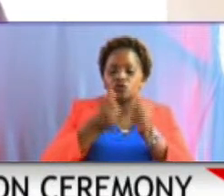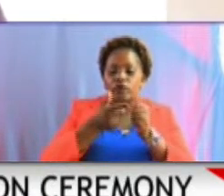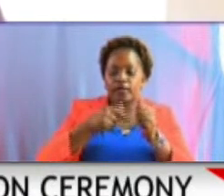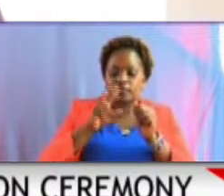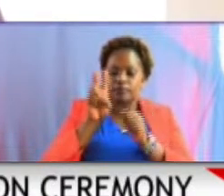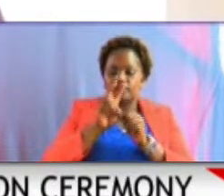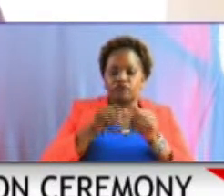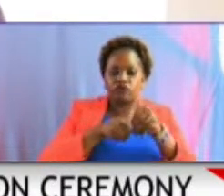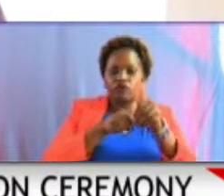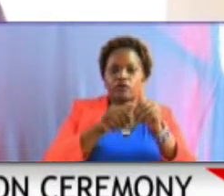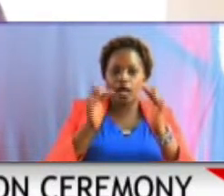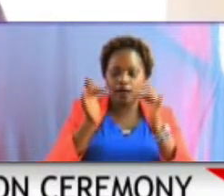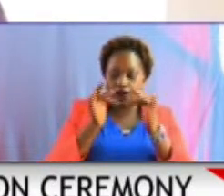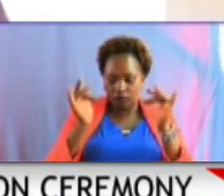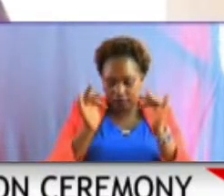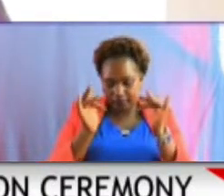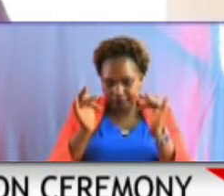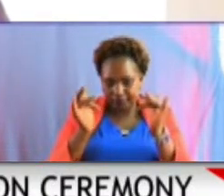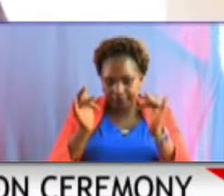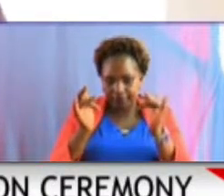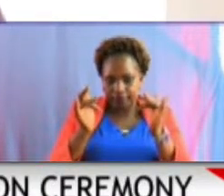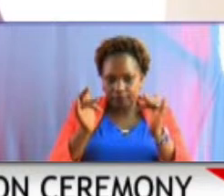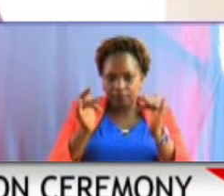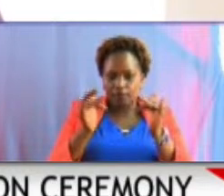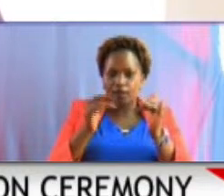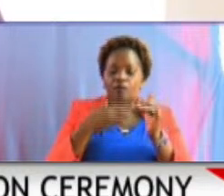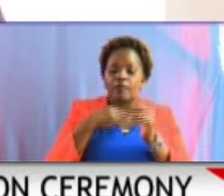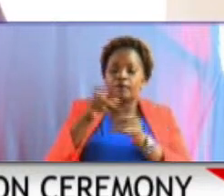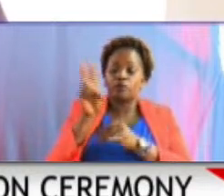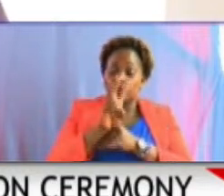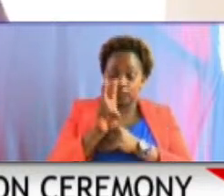here because of the pandemic, but are watching